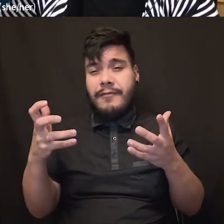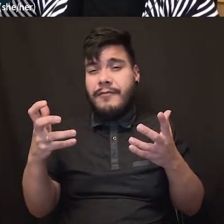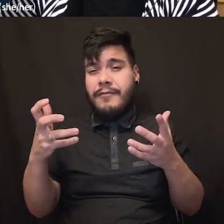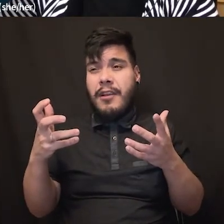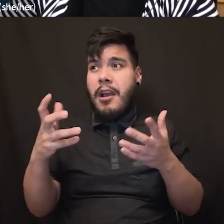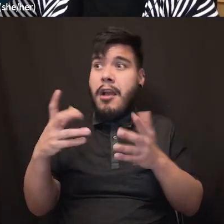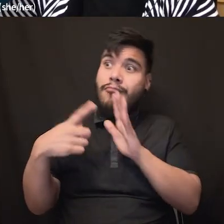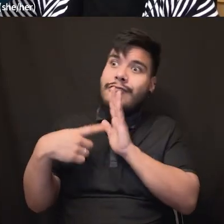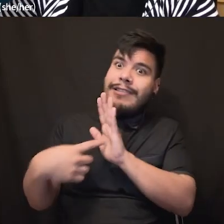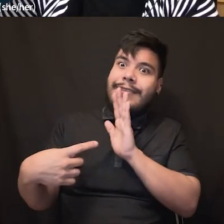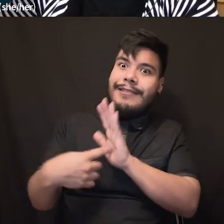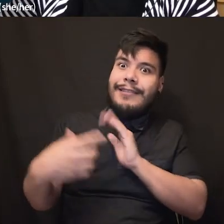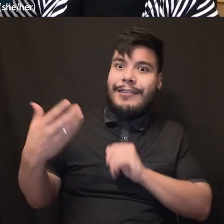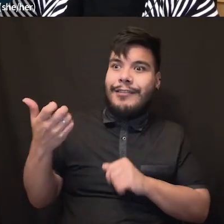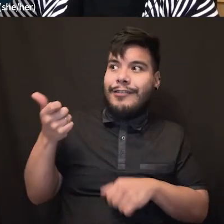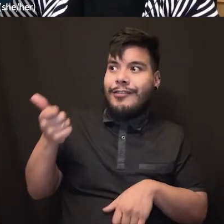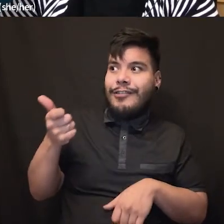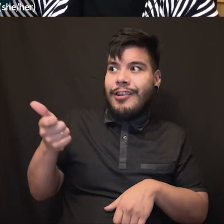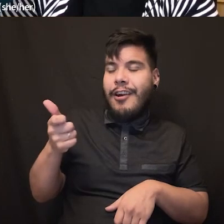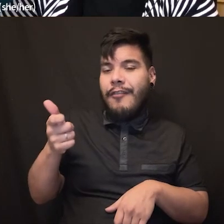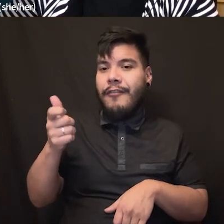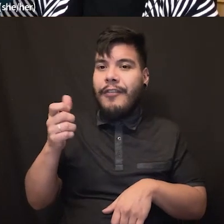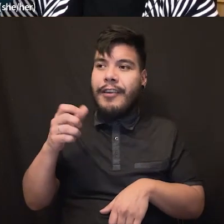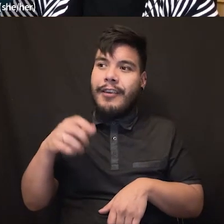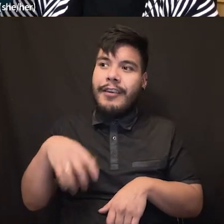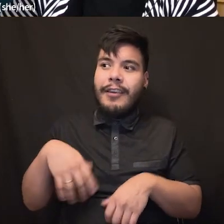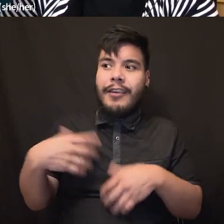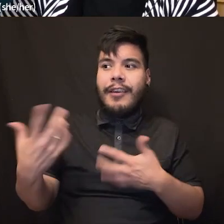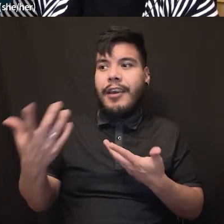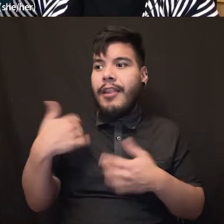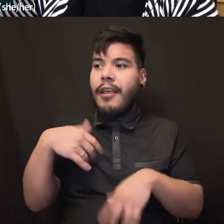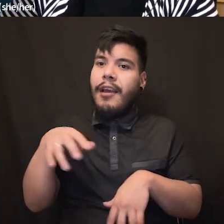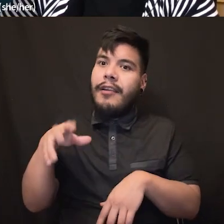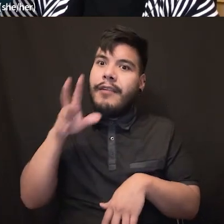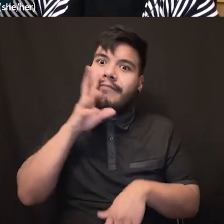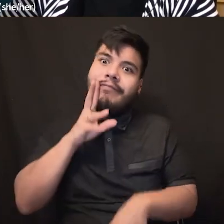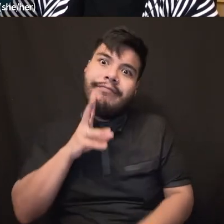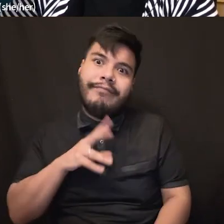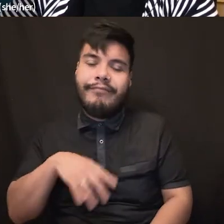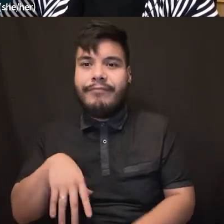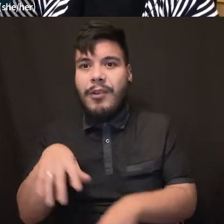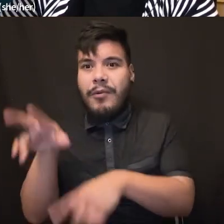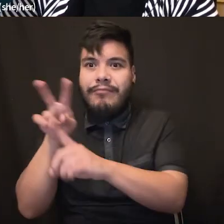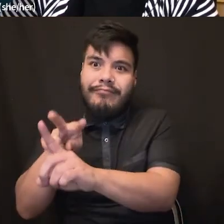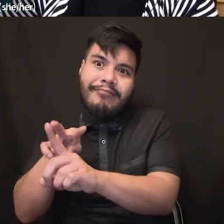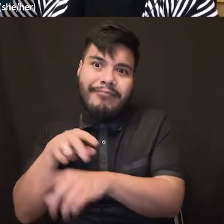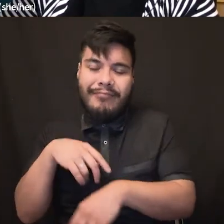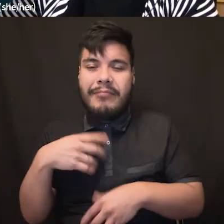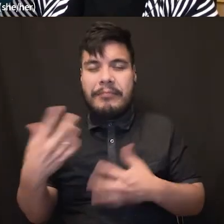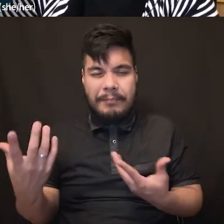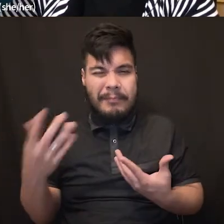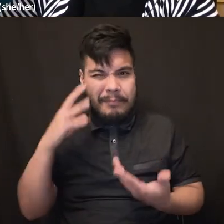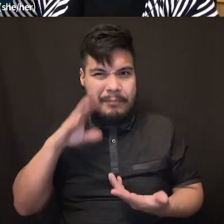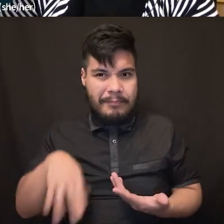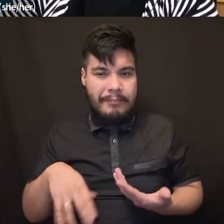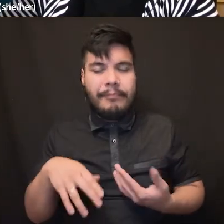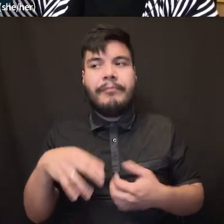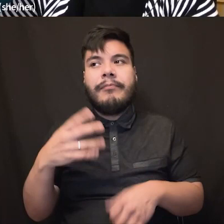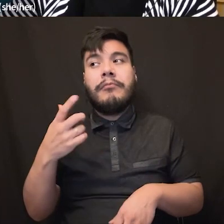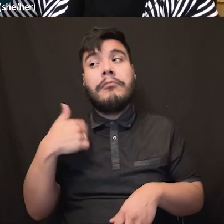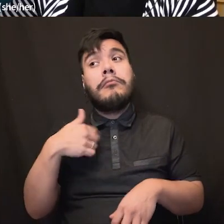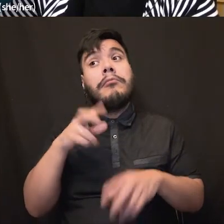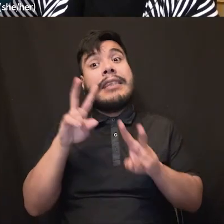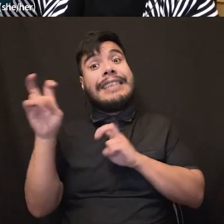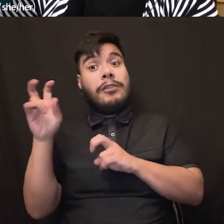presenting yourself as like in an objectified way, you know. I will say that sometimes I've had an issue